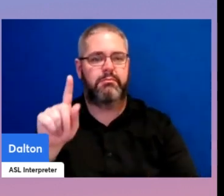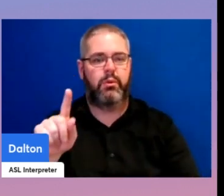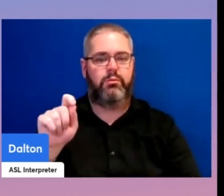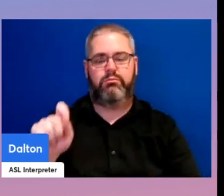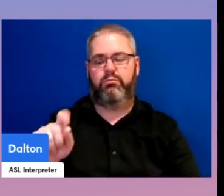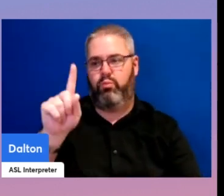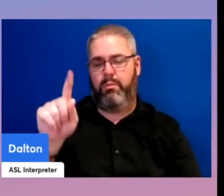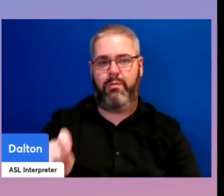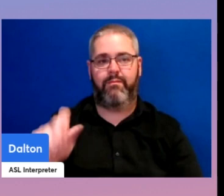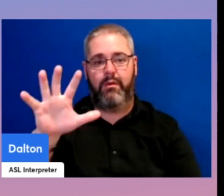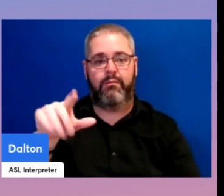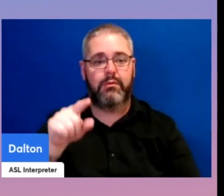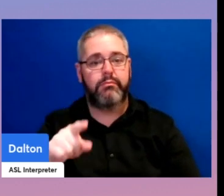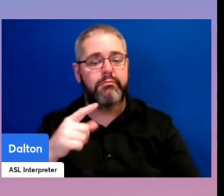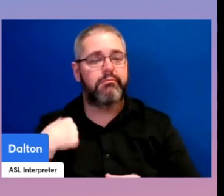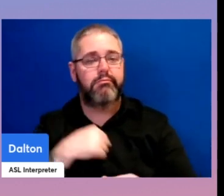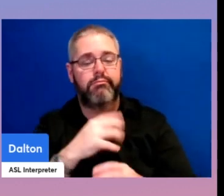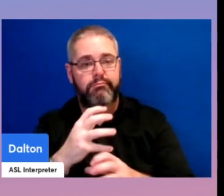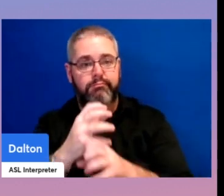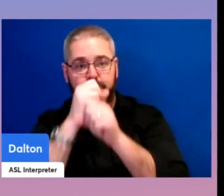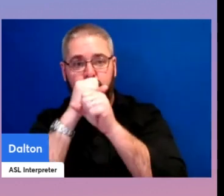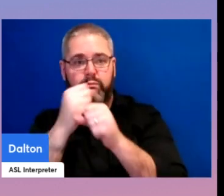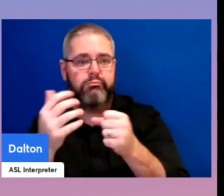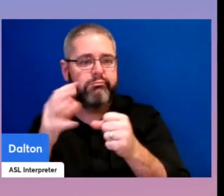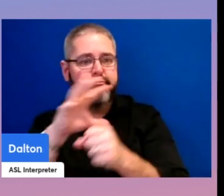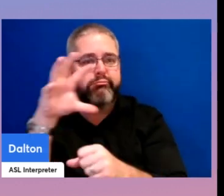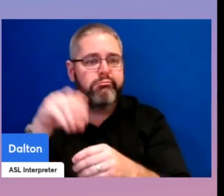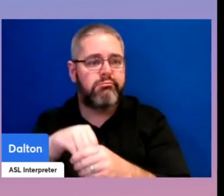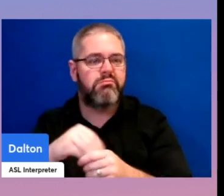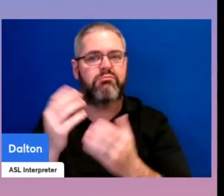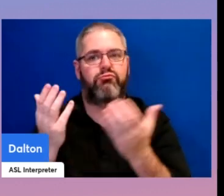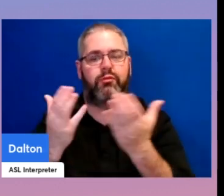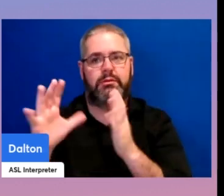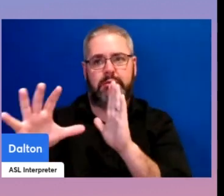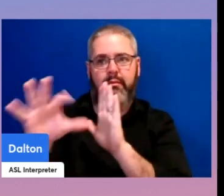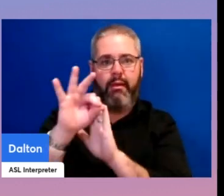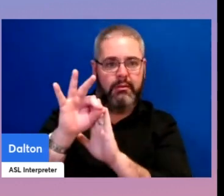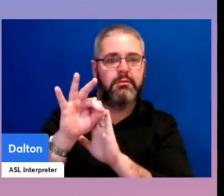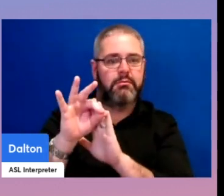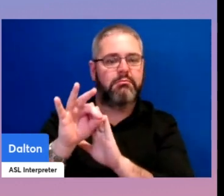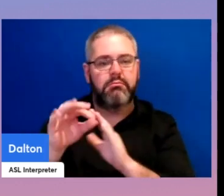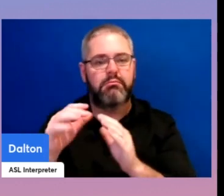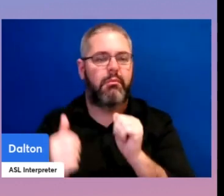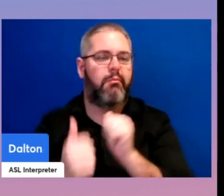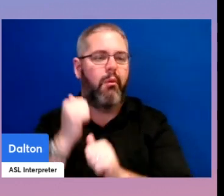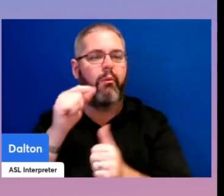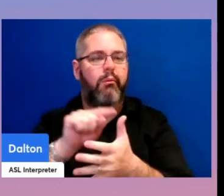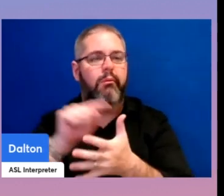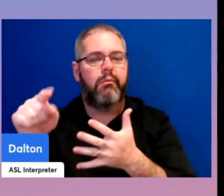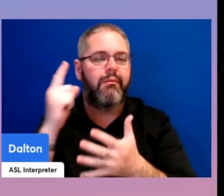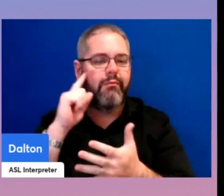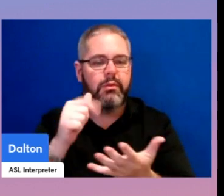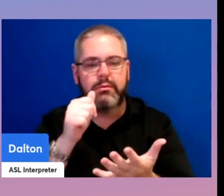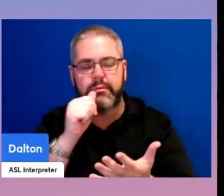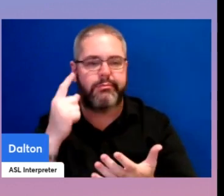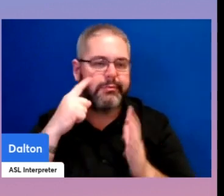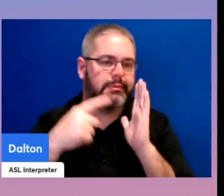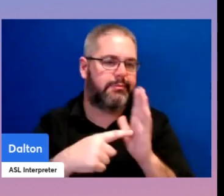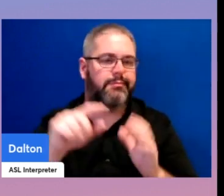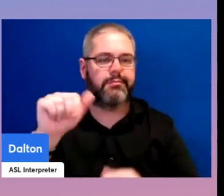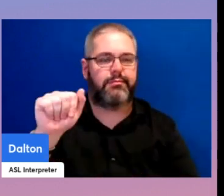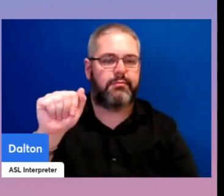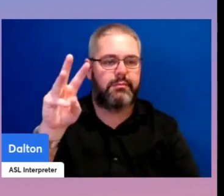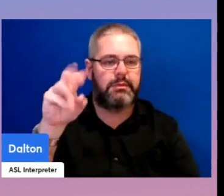of Vault Enterprise Secret Sync covers certain selective yet most common destination for secrets like AWS Secrets